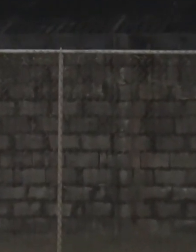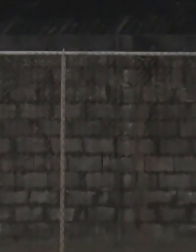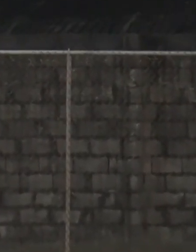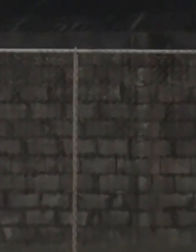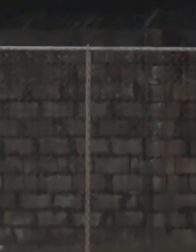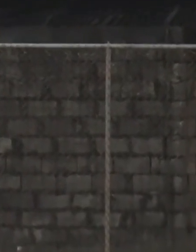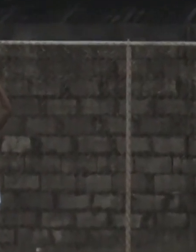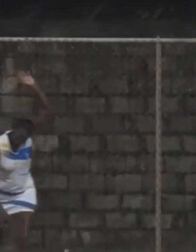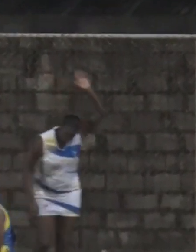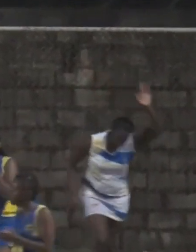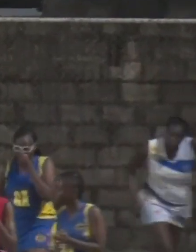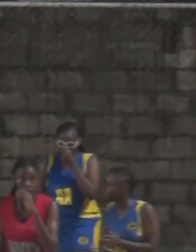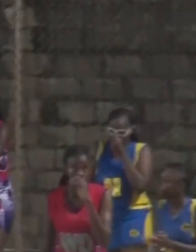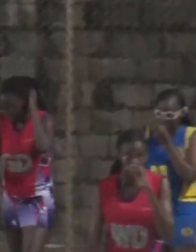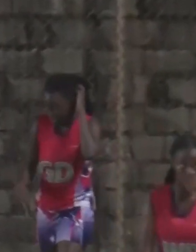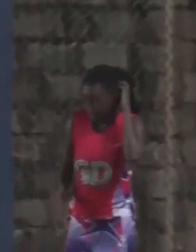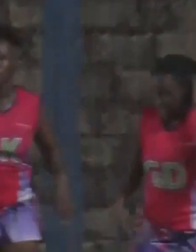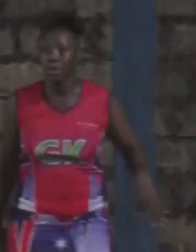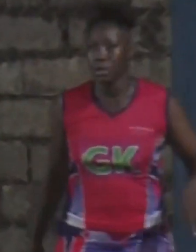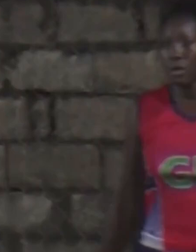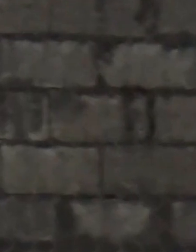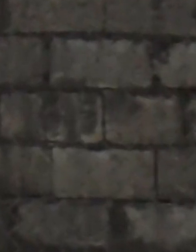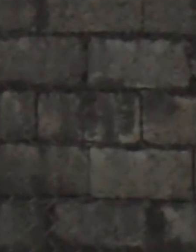here as Rangers defeated St. Barnabas